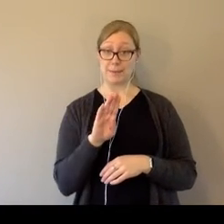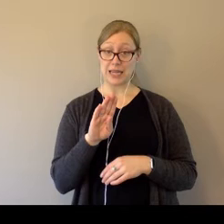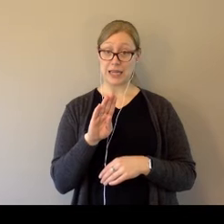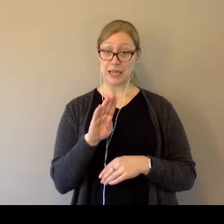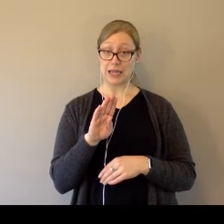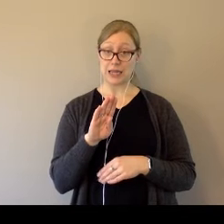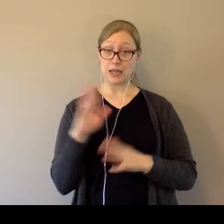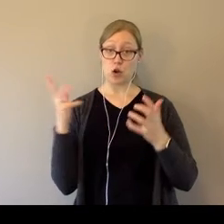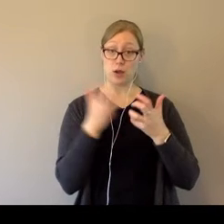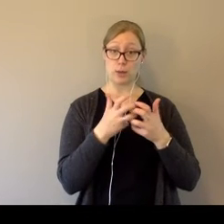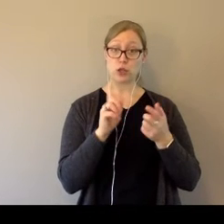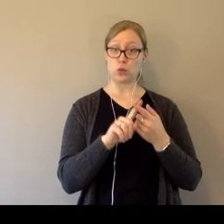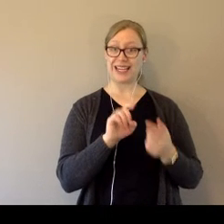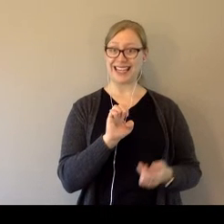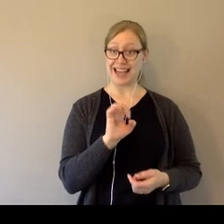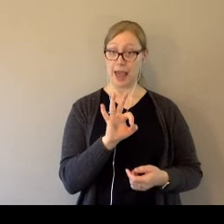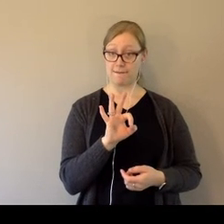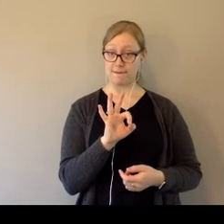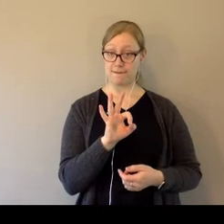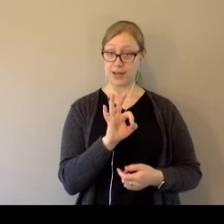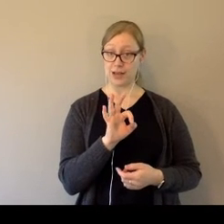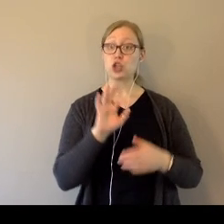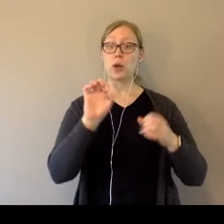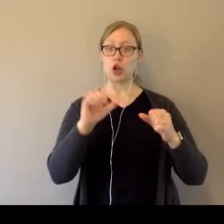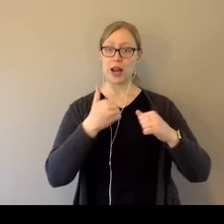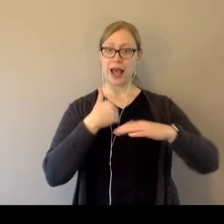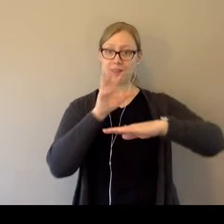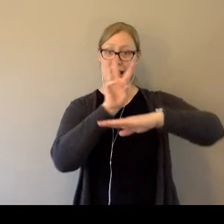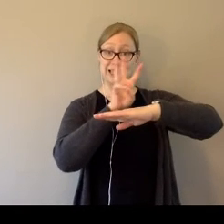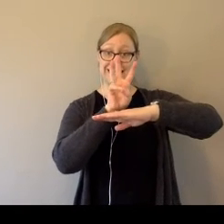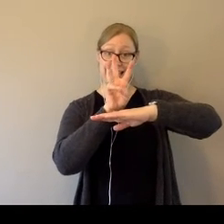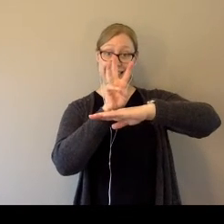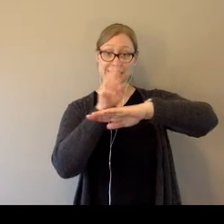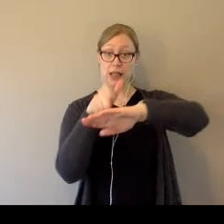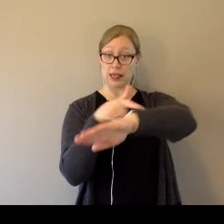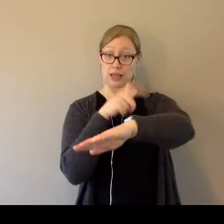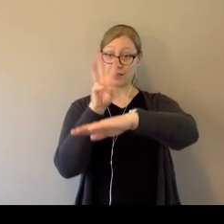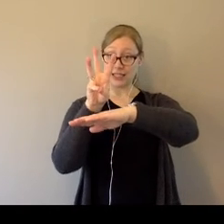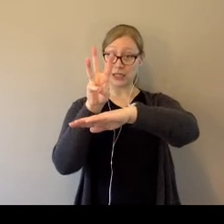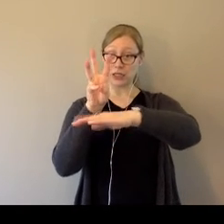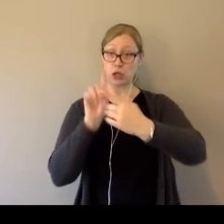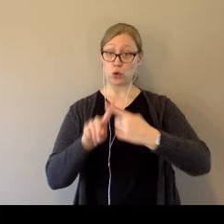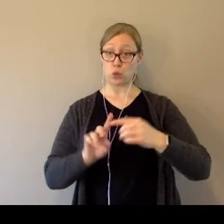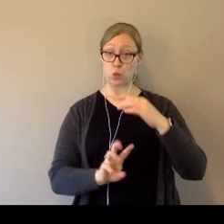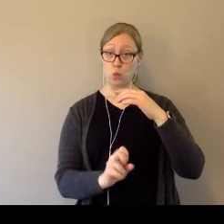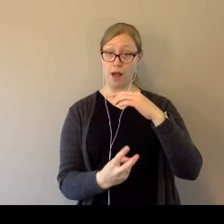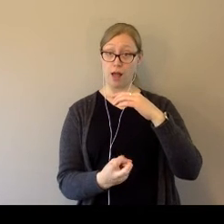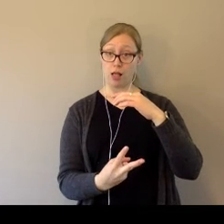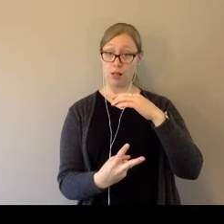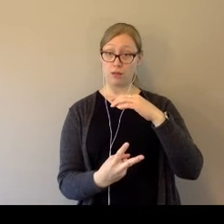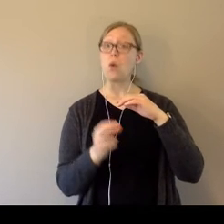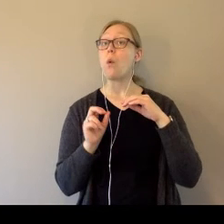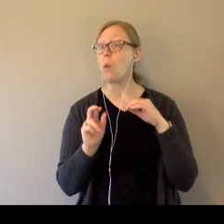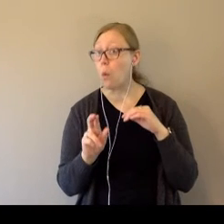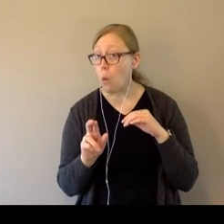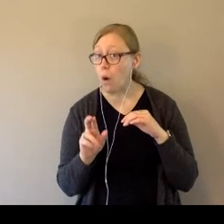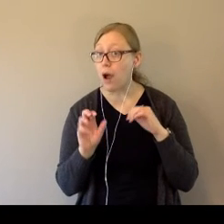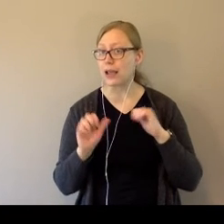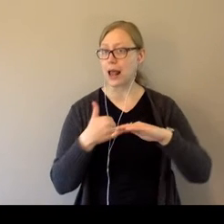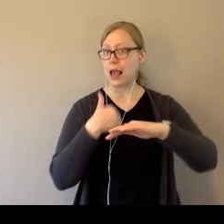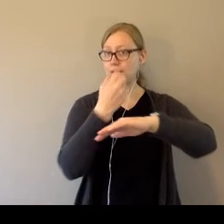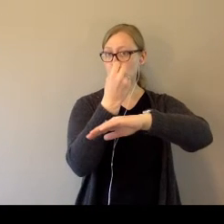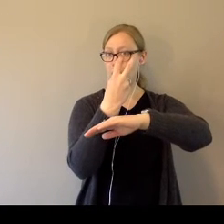12, which is what we have for 1/2 here, or if I decided to go the other way, then it would be 12 divided by 6, and I would